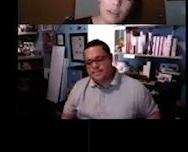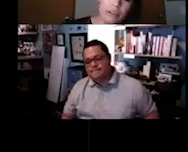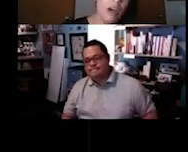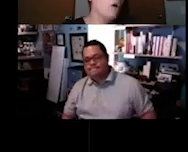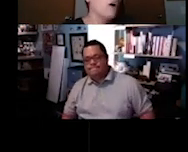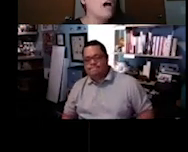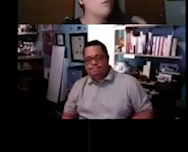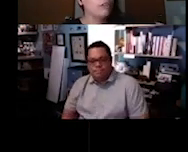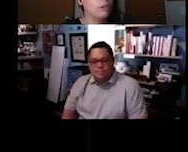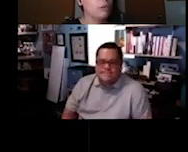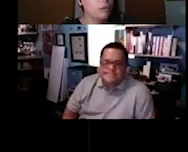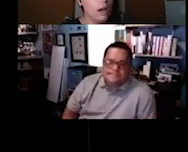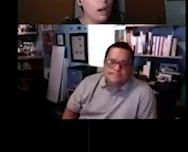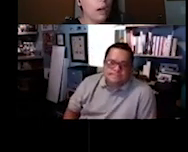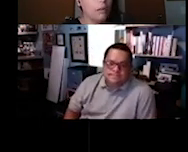find those? Or